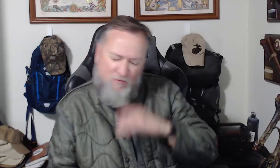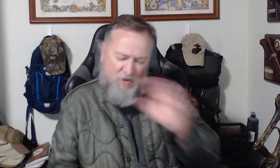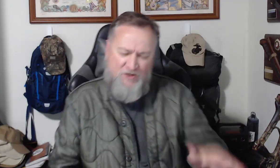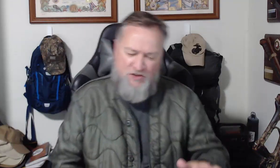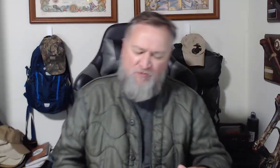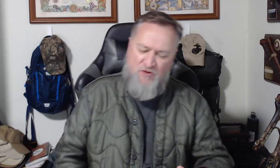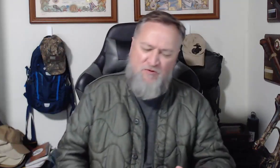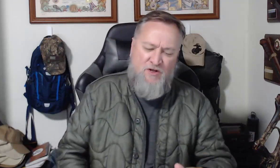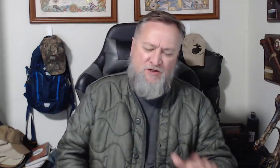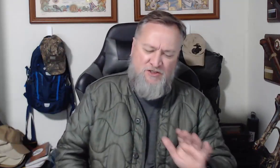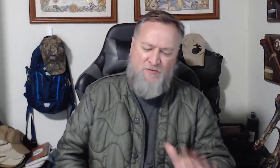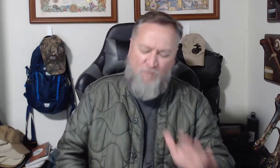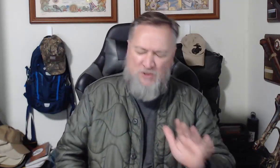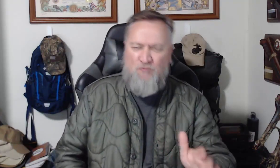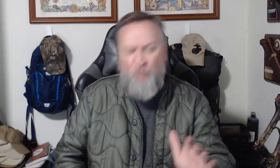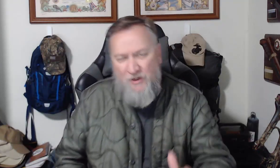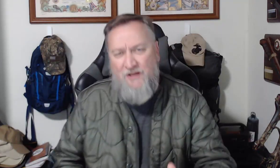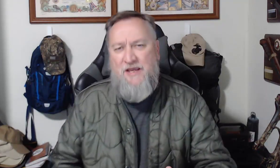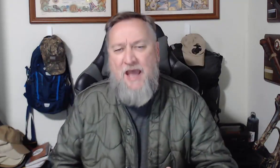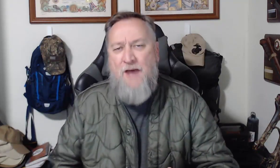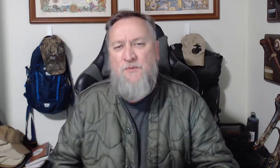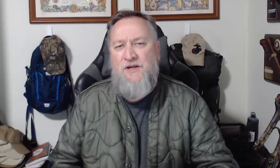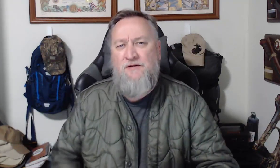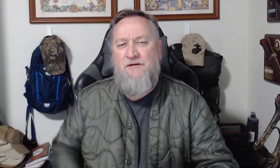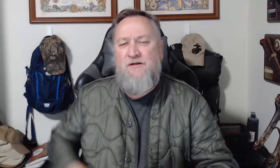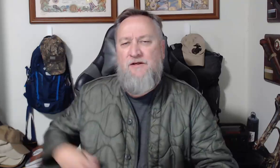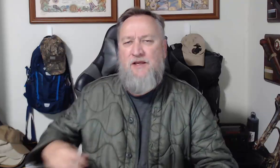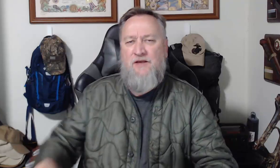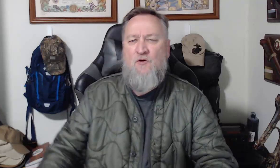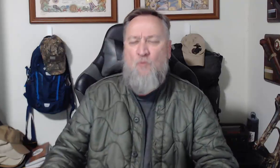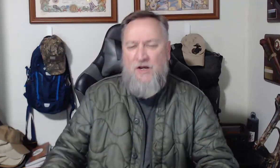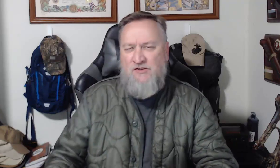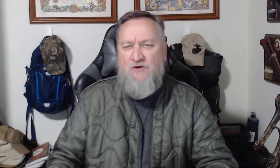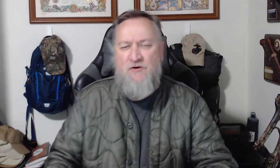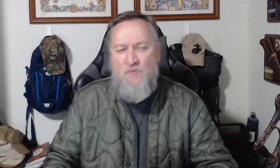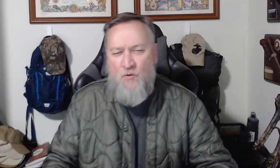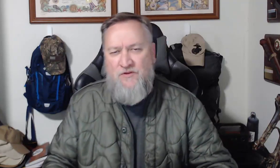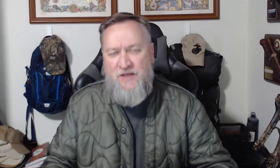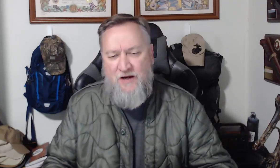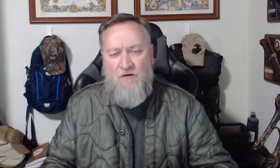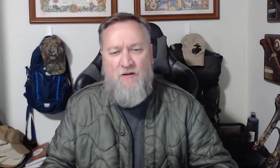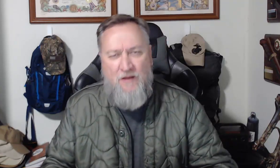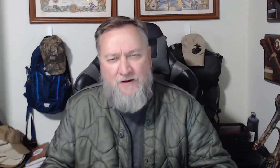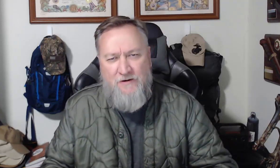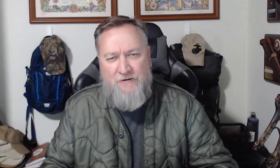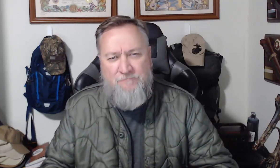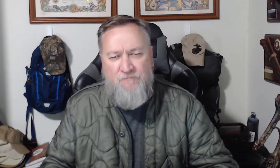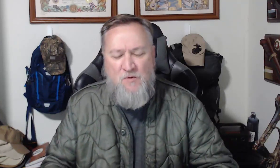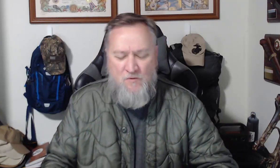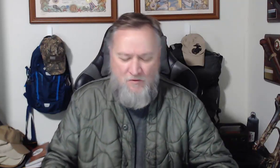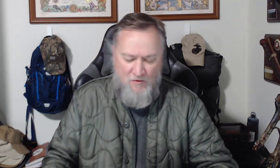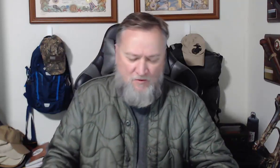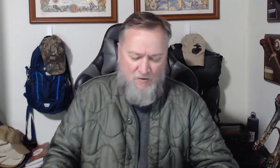me, and then we're gonna show you some of what's really happening in Western North Carolina.